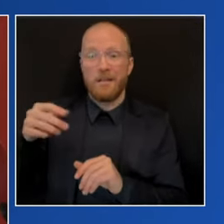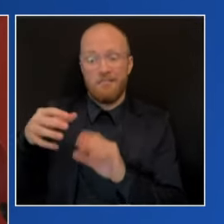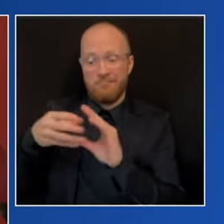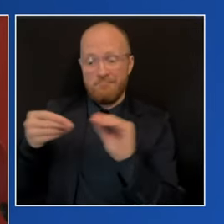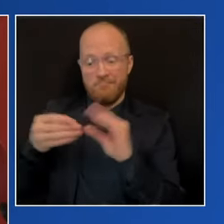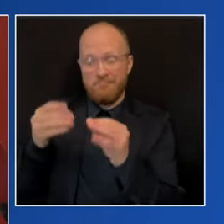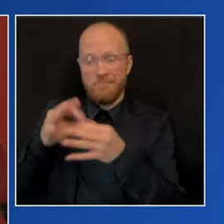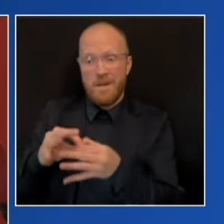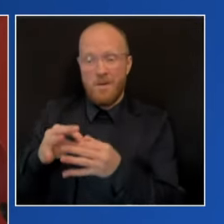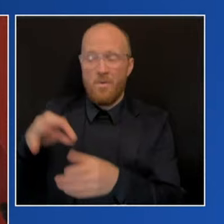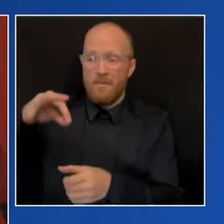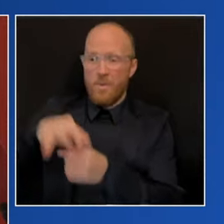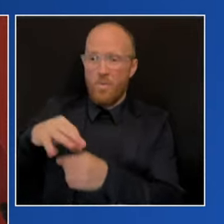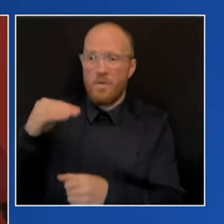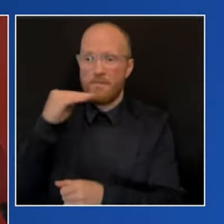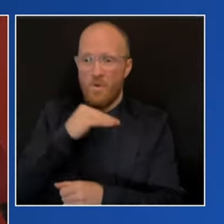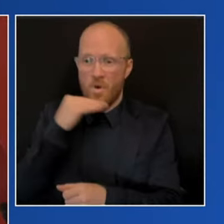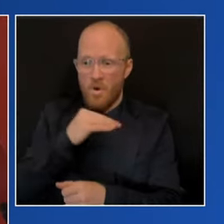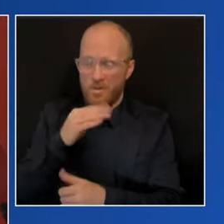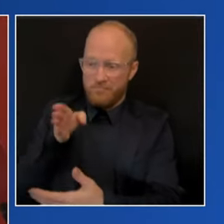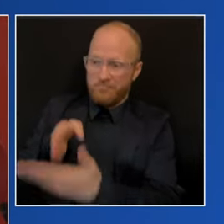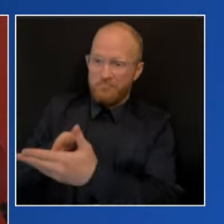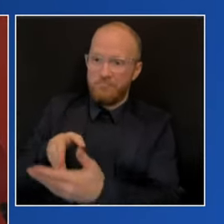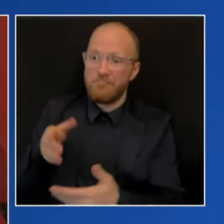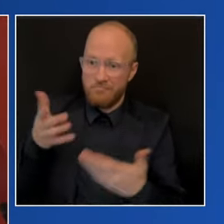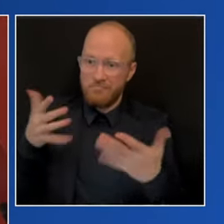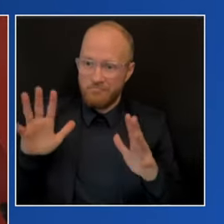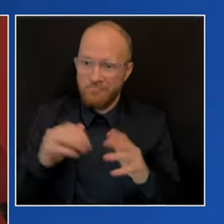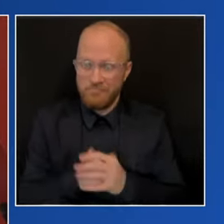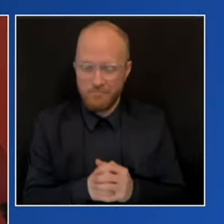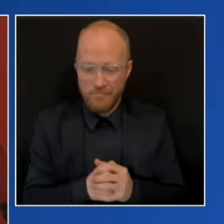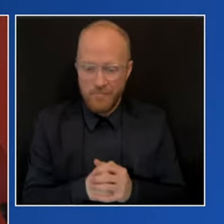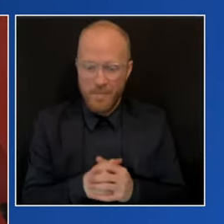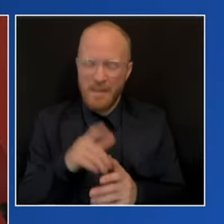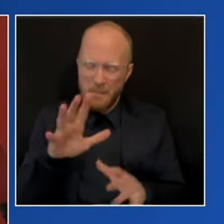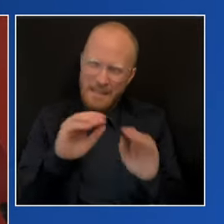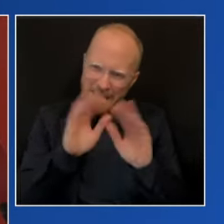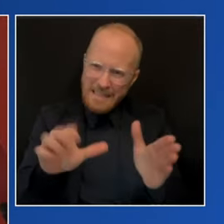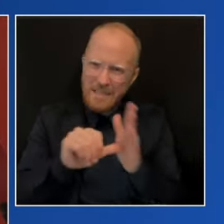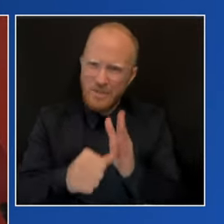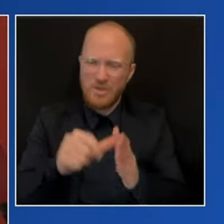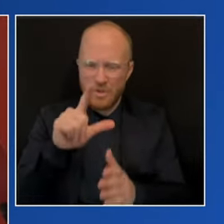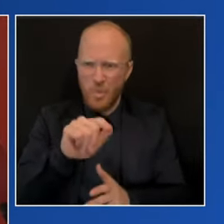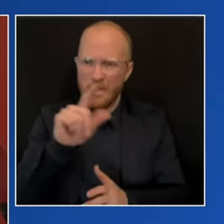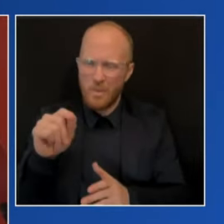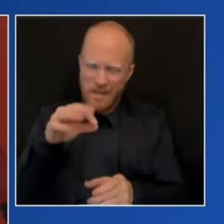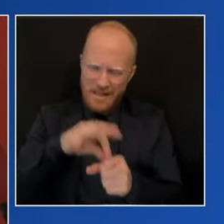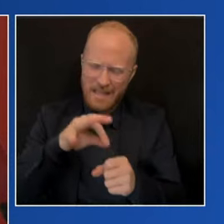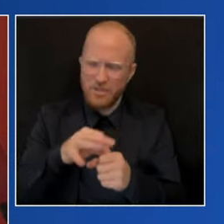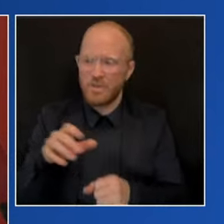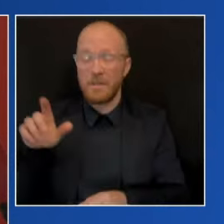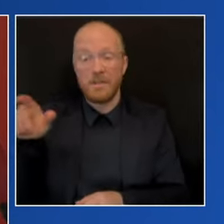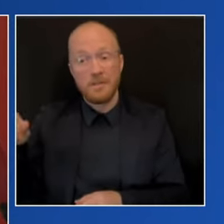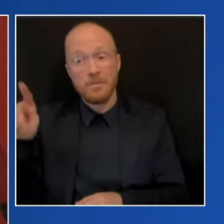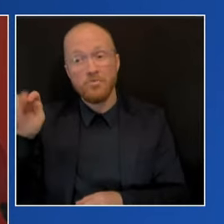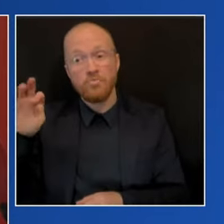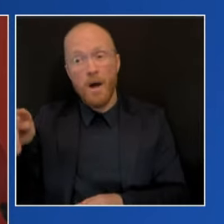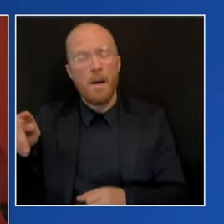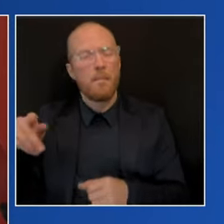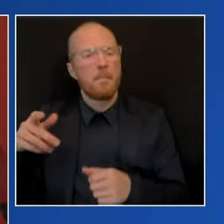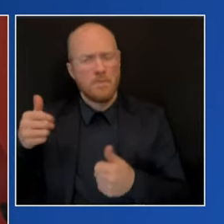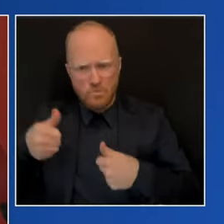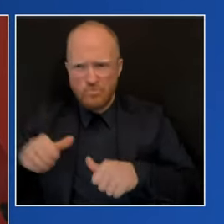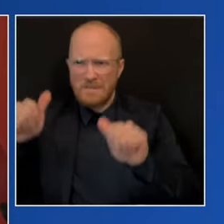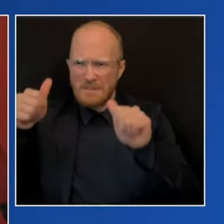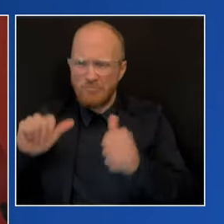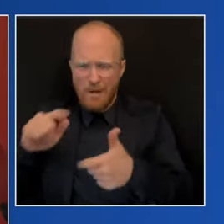Let's be clear about the 2020 election. Trump exhausted every legal avenue available to him to overturn